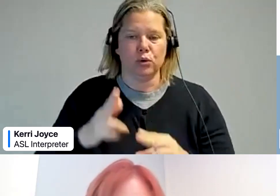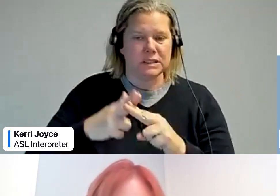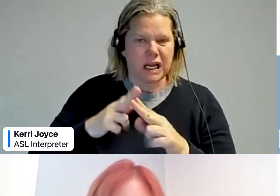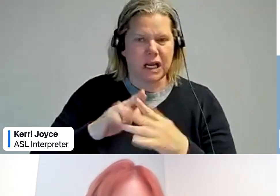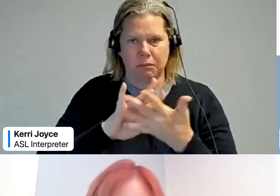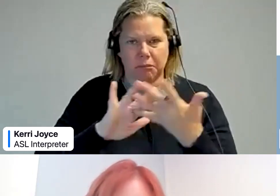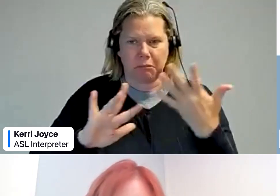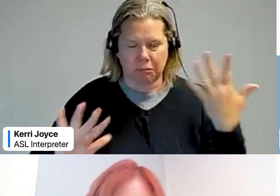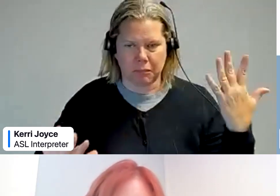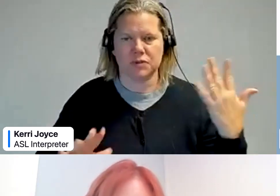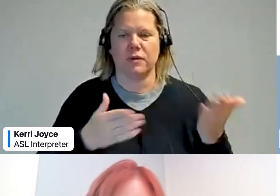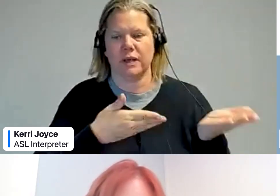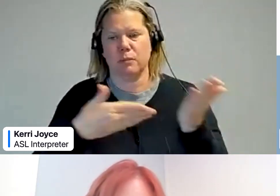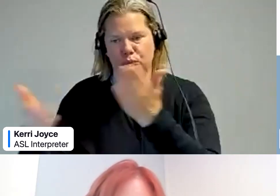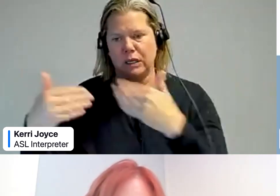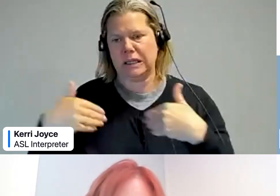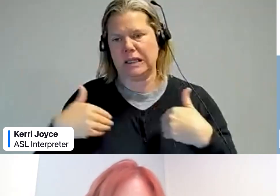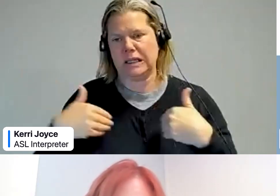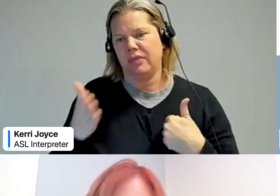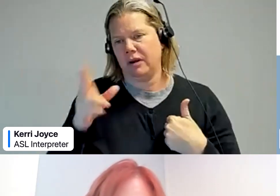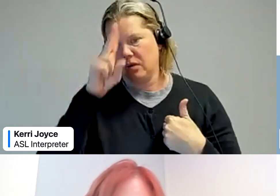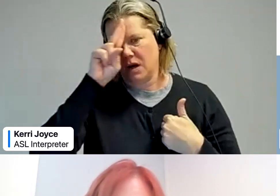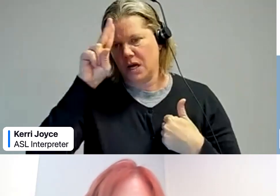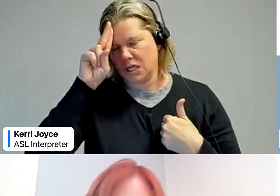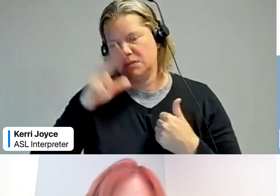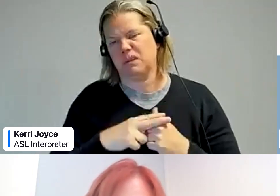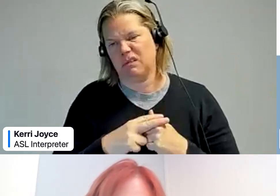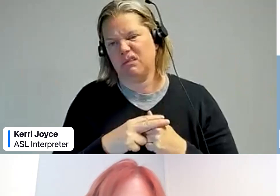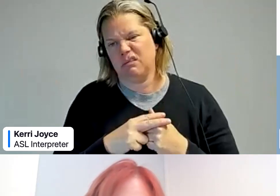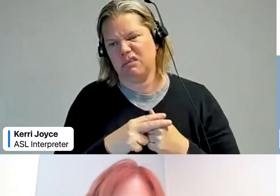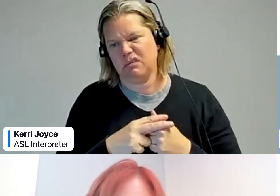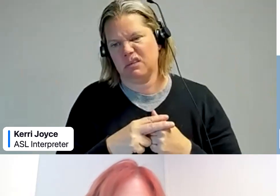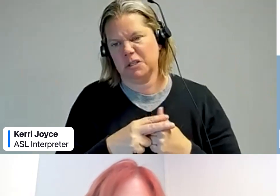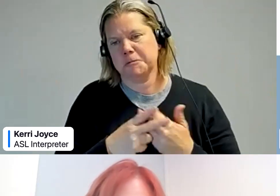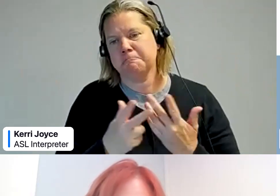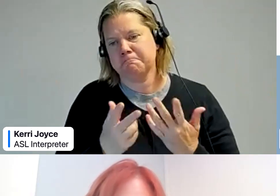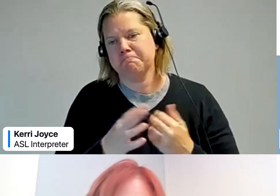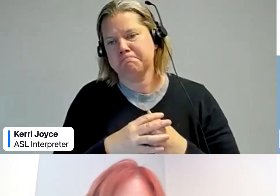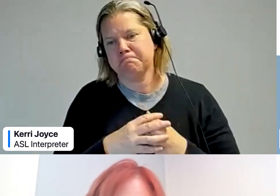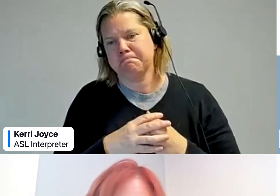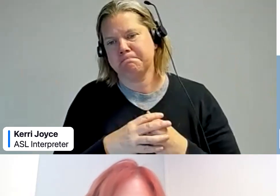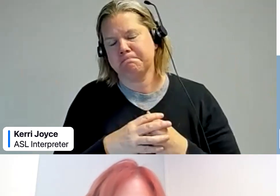reconnect at the other end. And I think you can point to